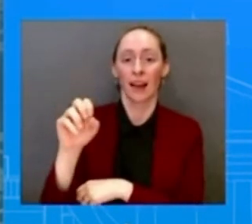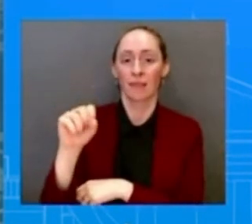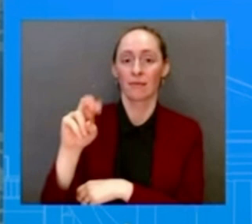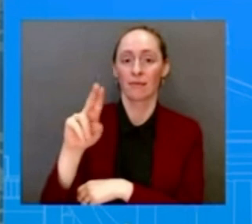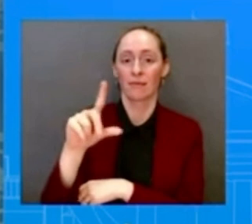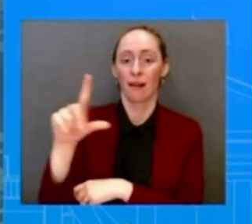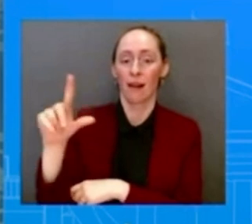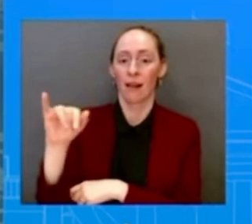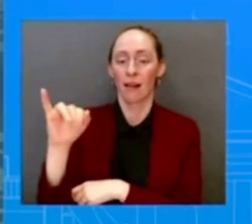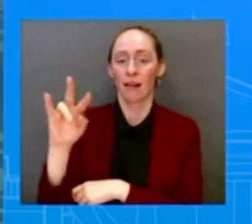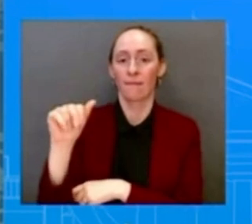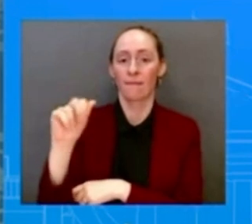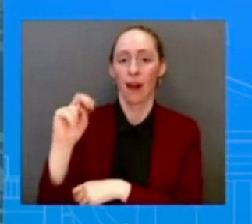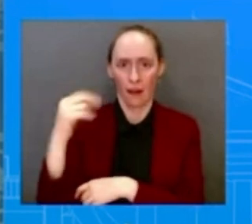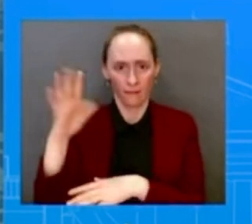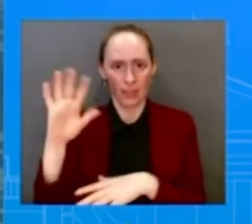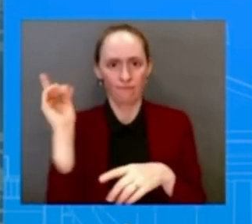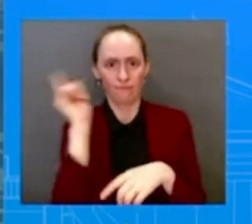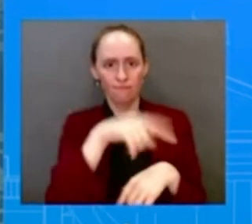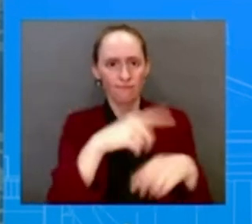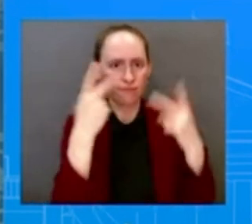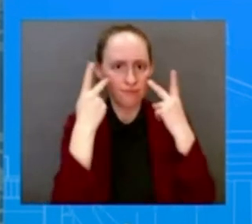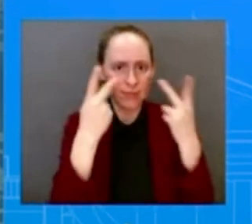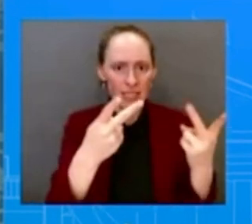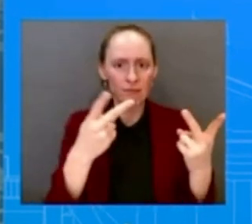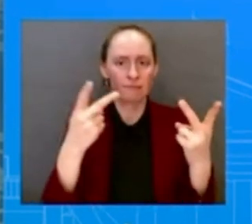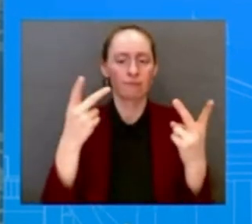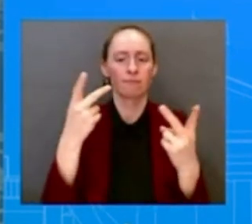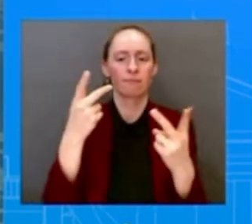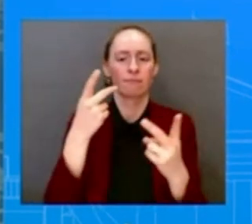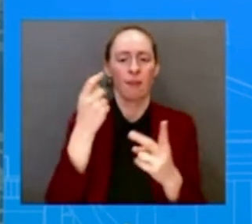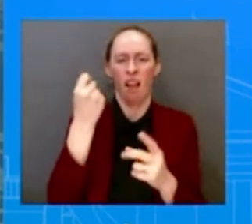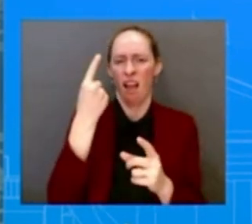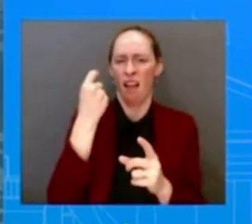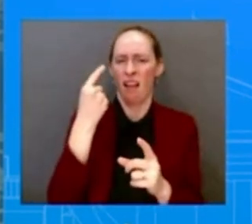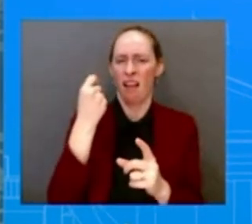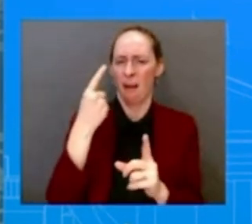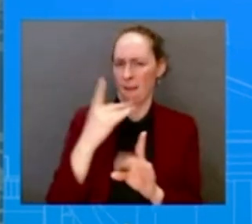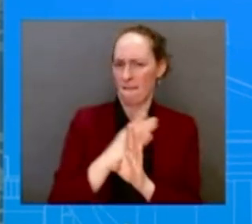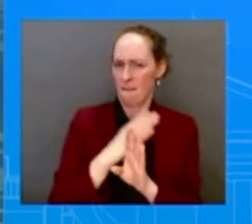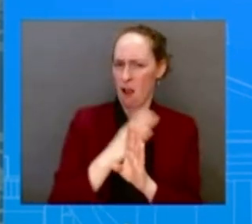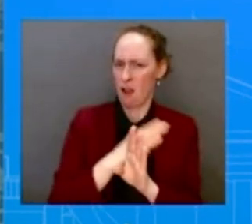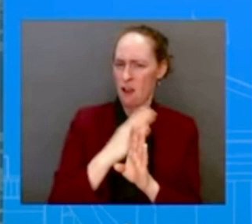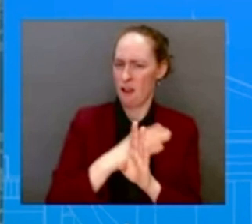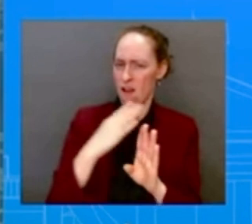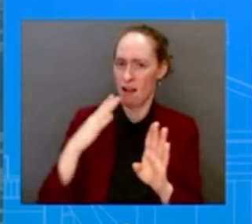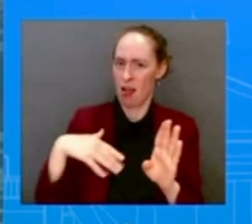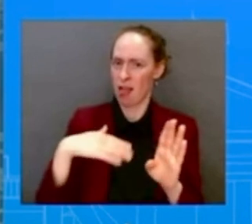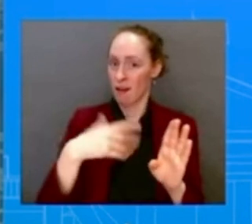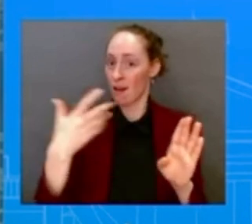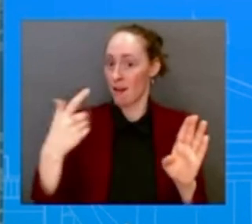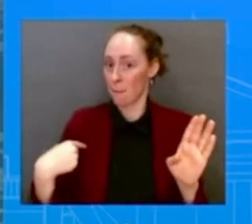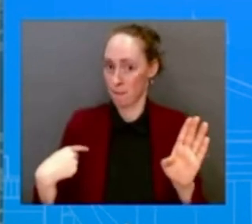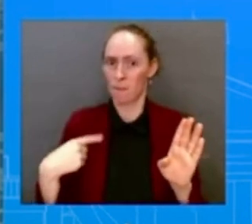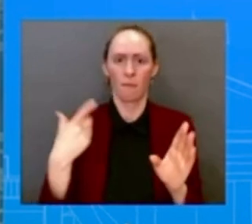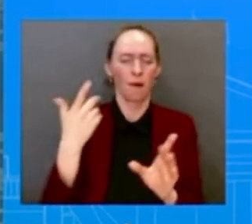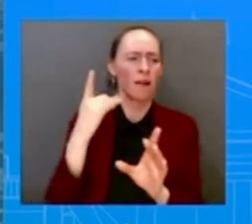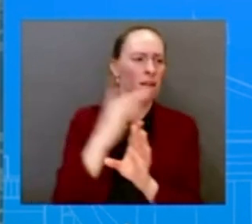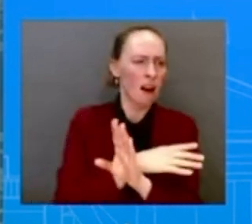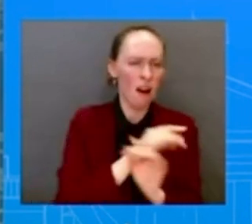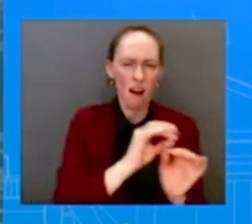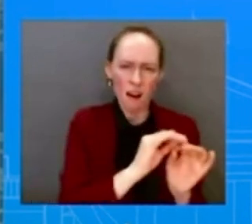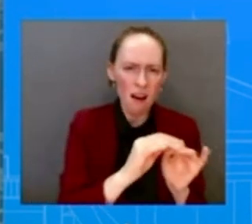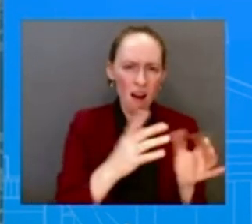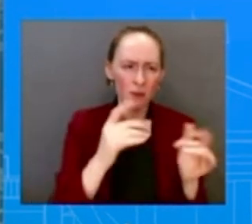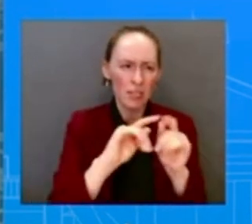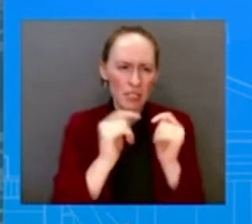administration. And Secretary of the Interior Deb Haaland led a presidential delegation to Brazil for the inauguration. And of